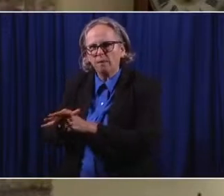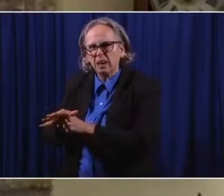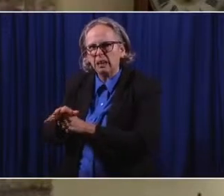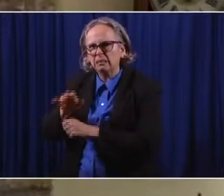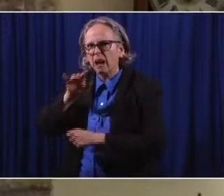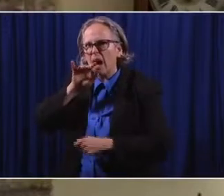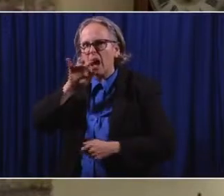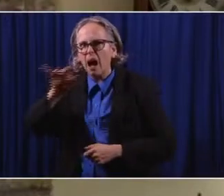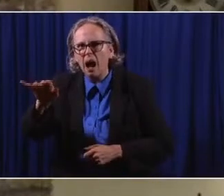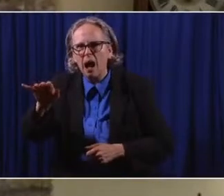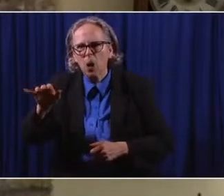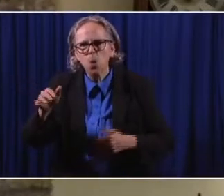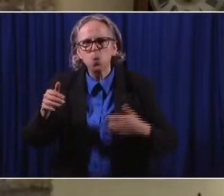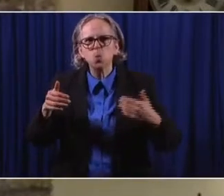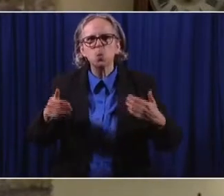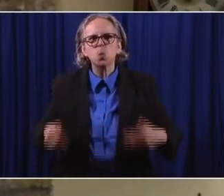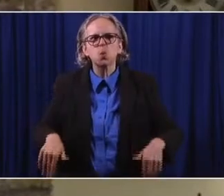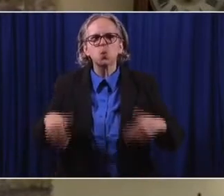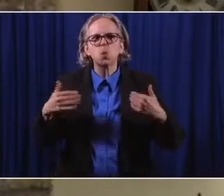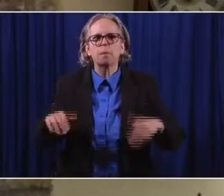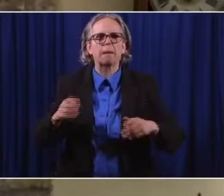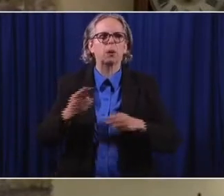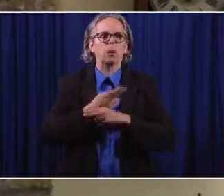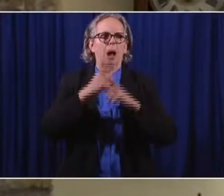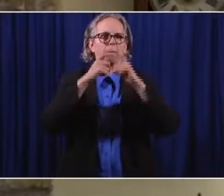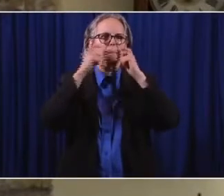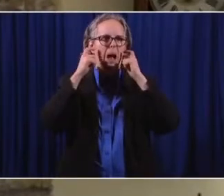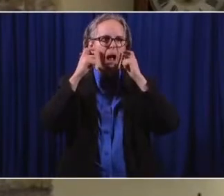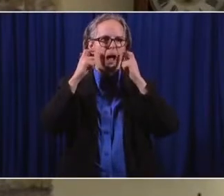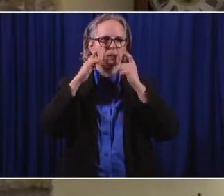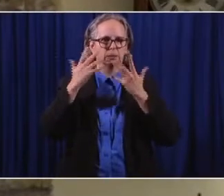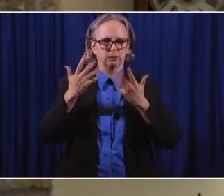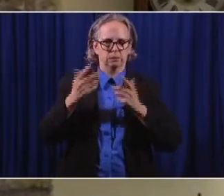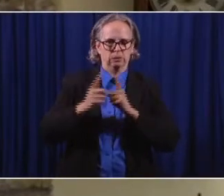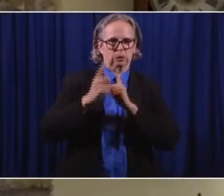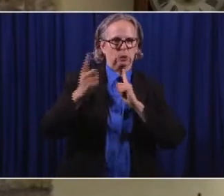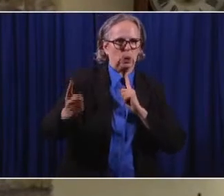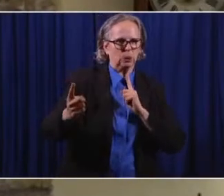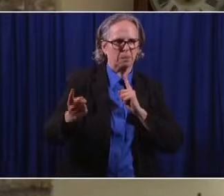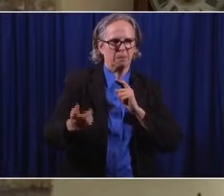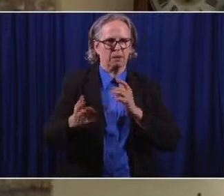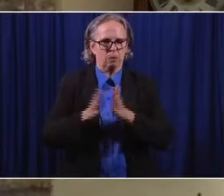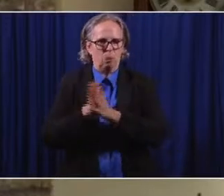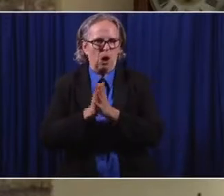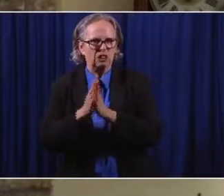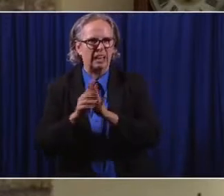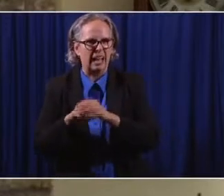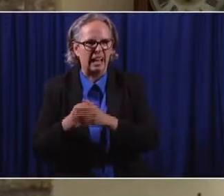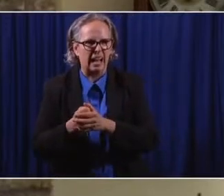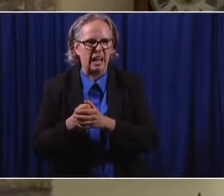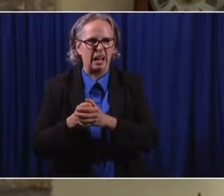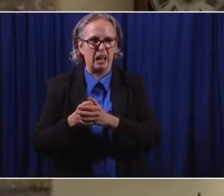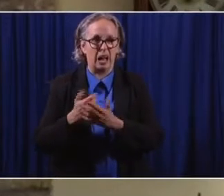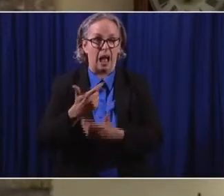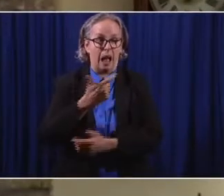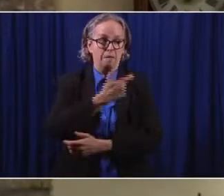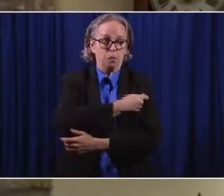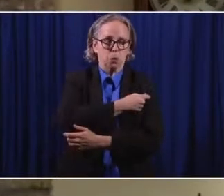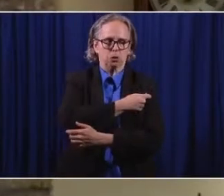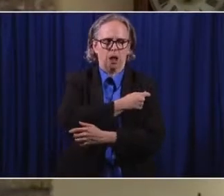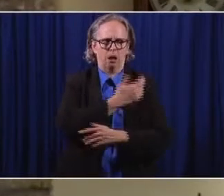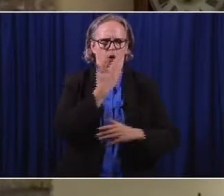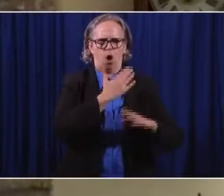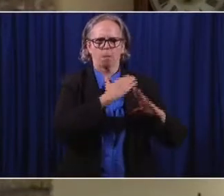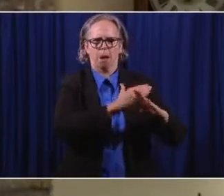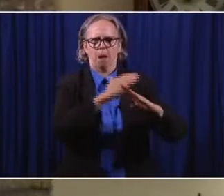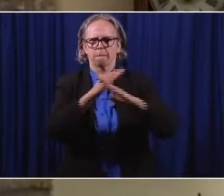entirely consistent. And so we would just urge people, get a flu shot, continue to wear the mask, and that's our best chance of fighting this